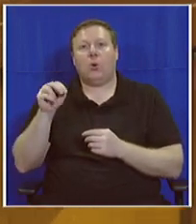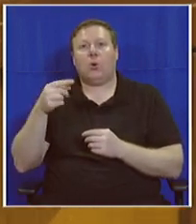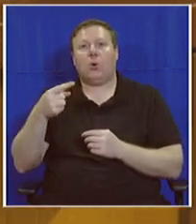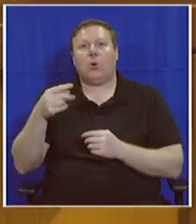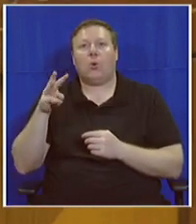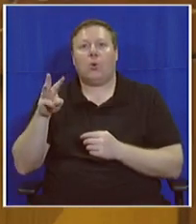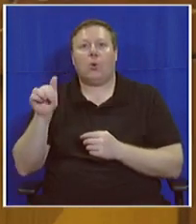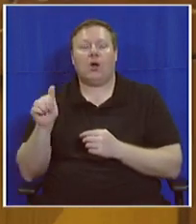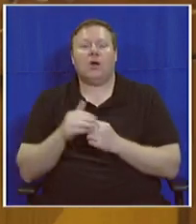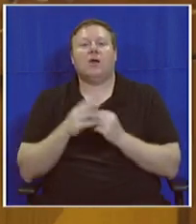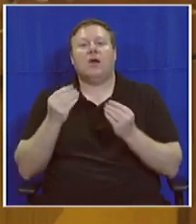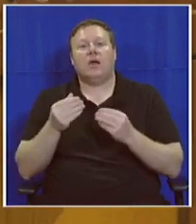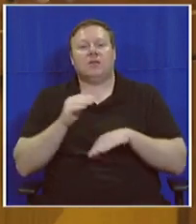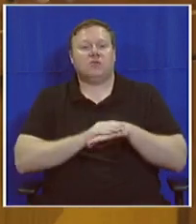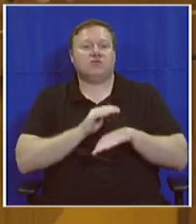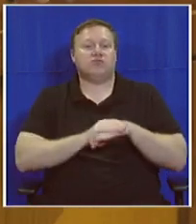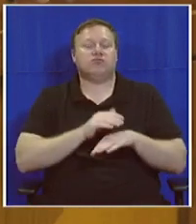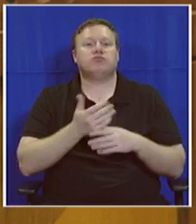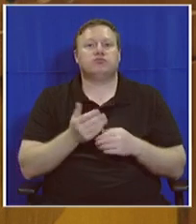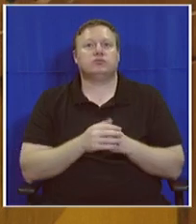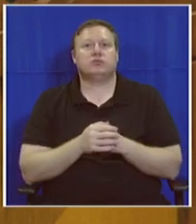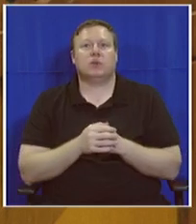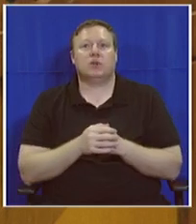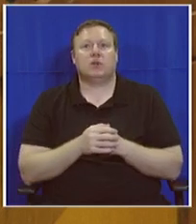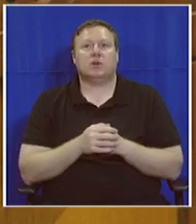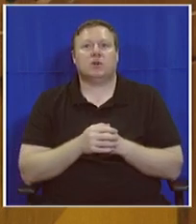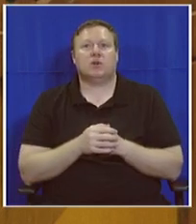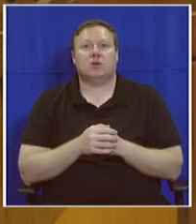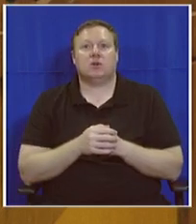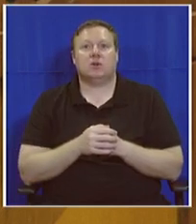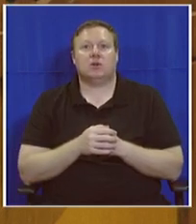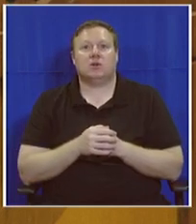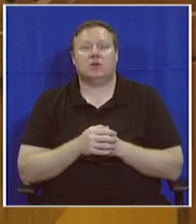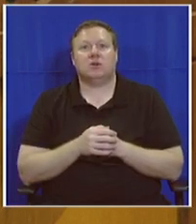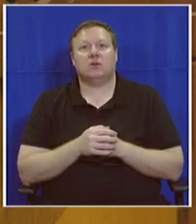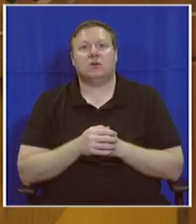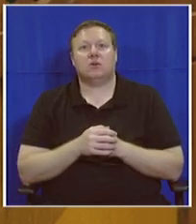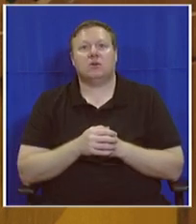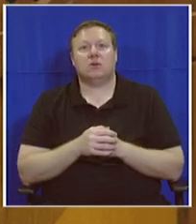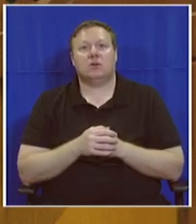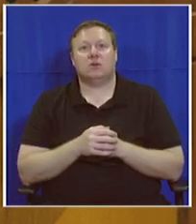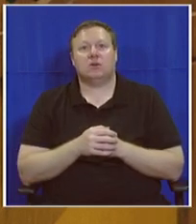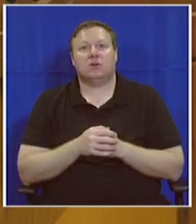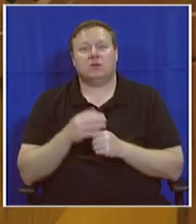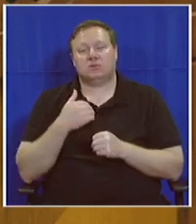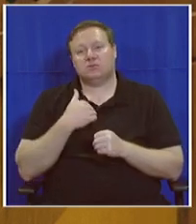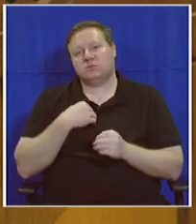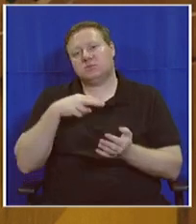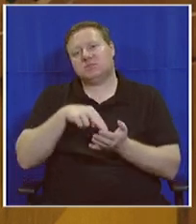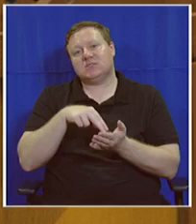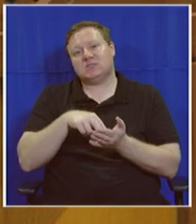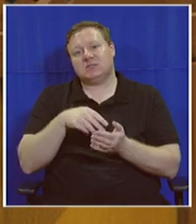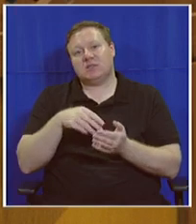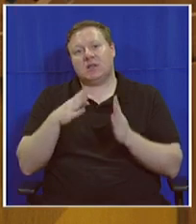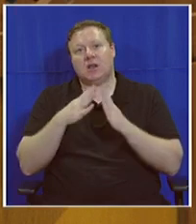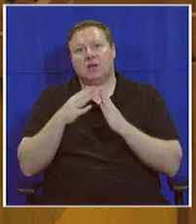that she worked with in the Department of Mineral Resources. I stand before this house as